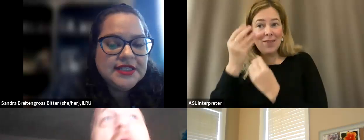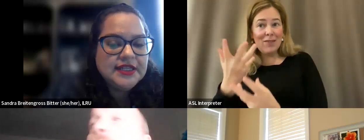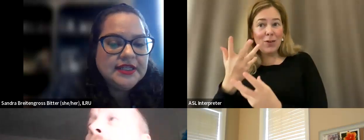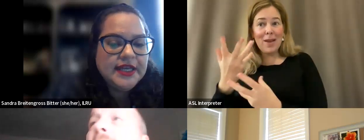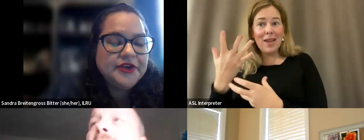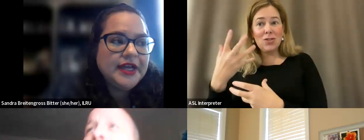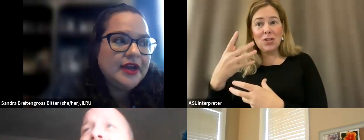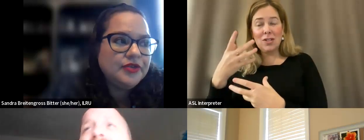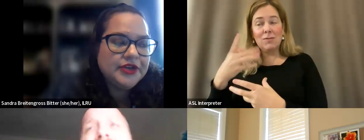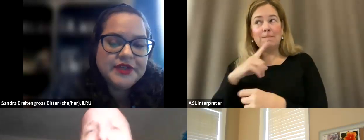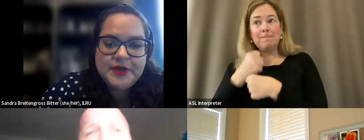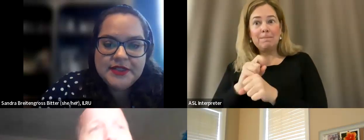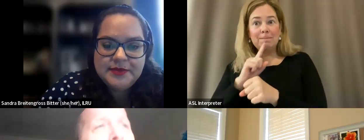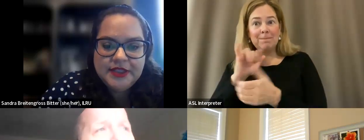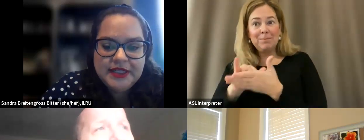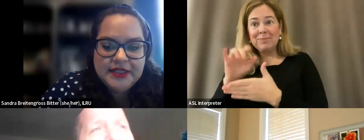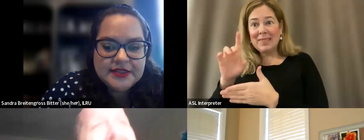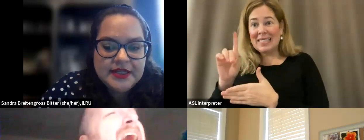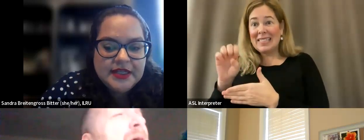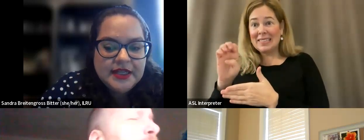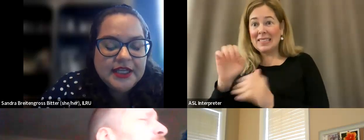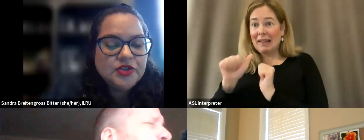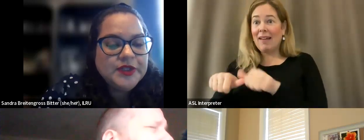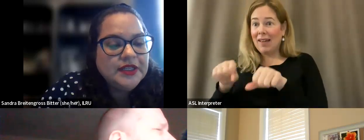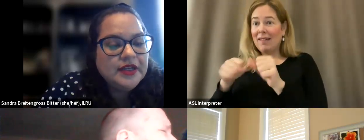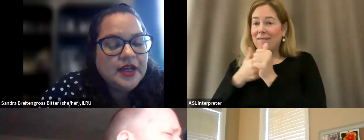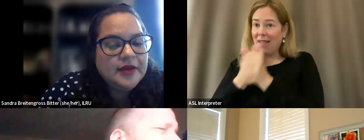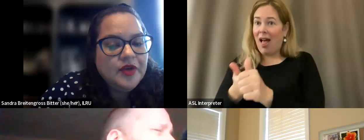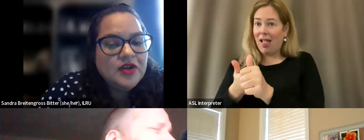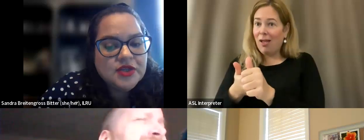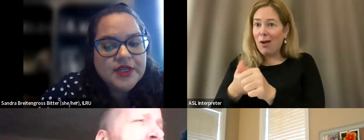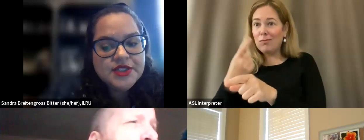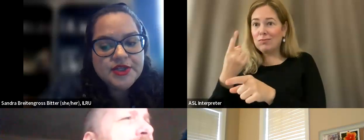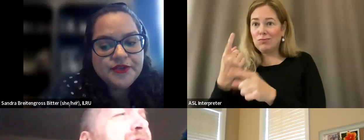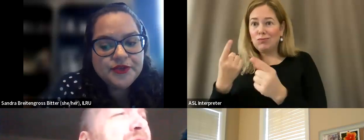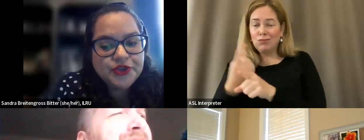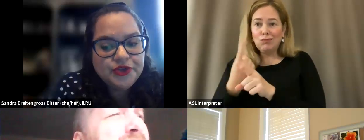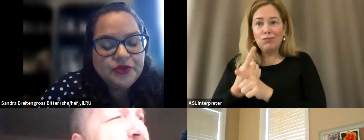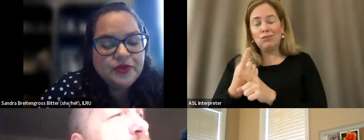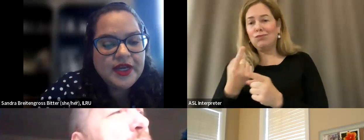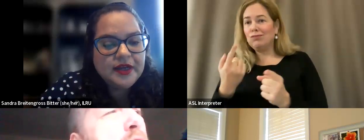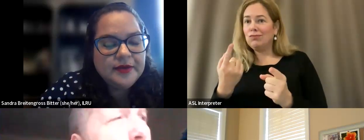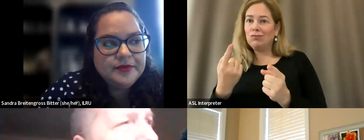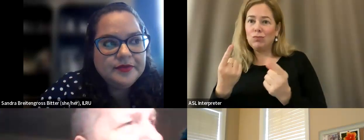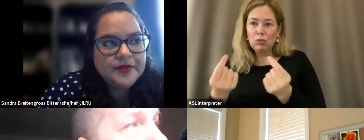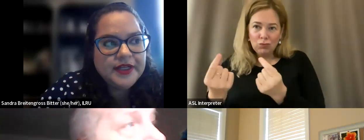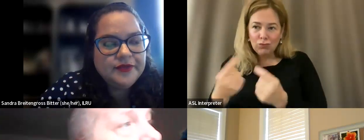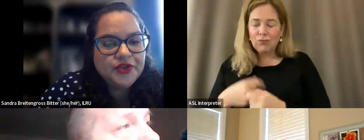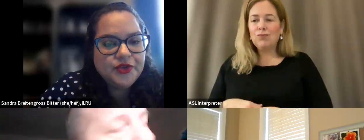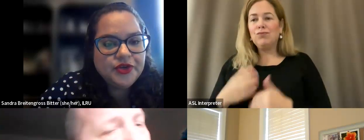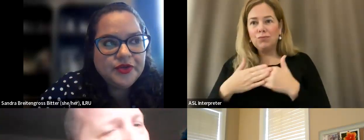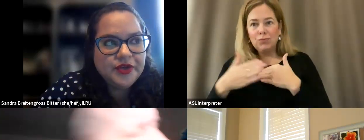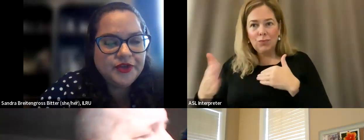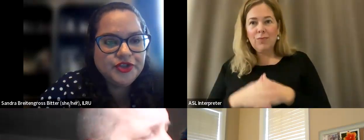the DSE can carry out their responsibilities. And it'll be also easier for you